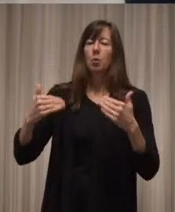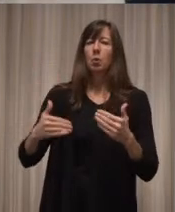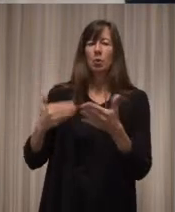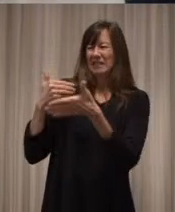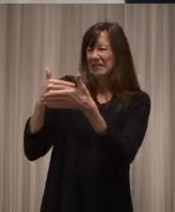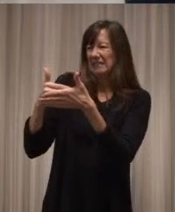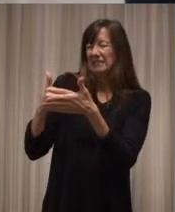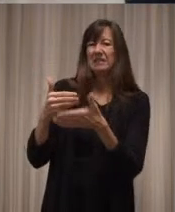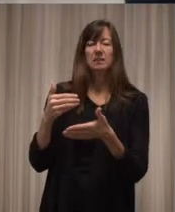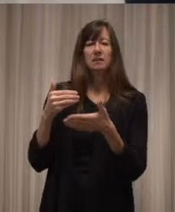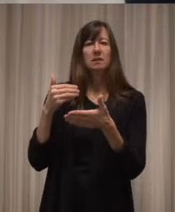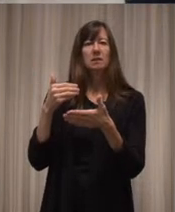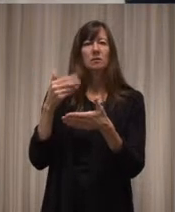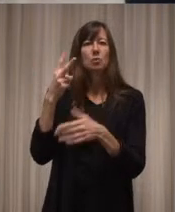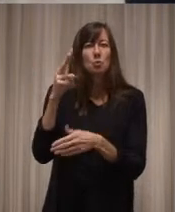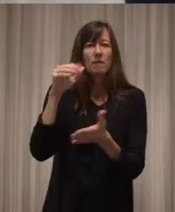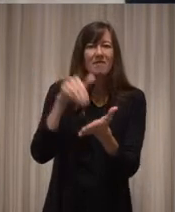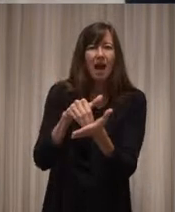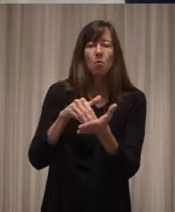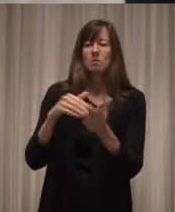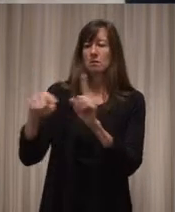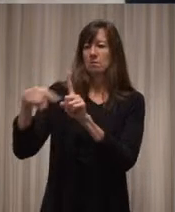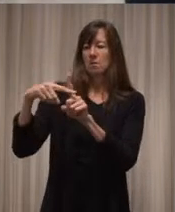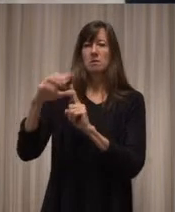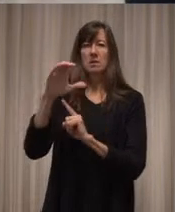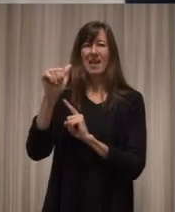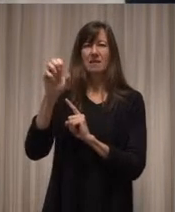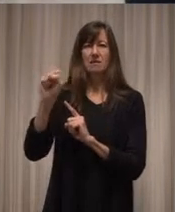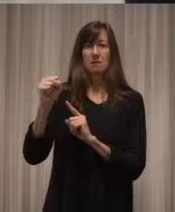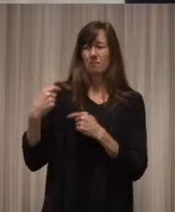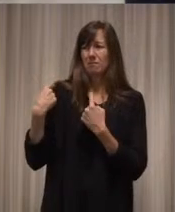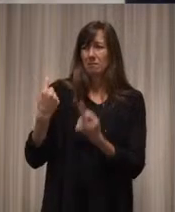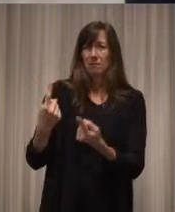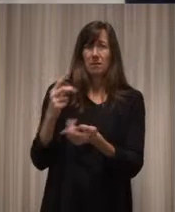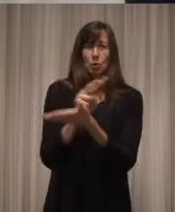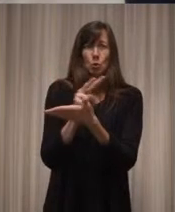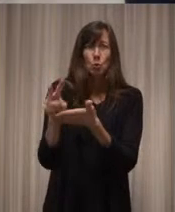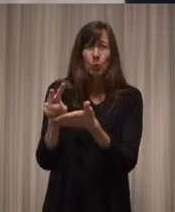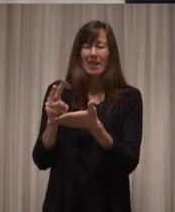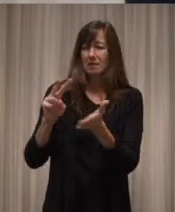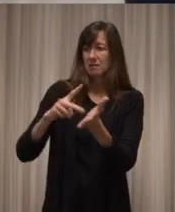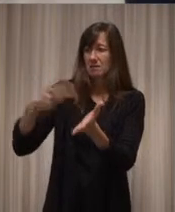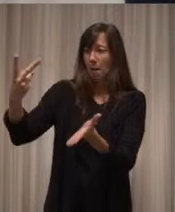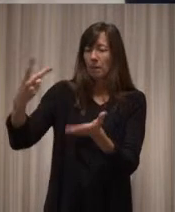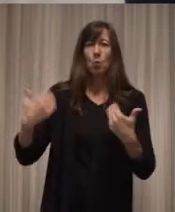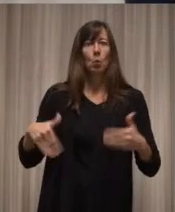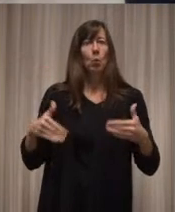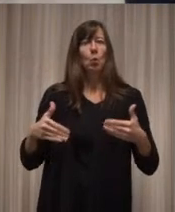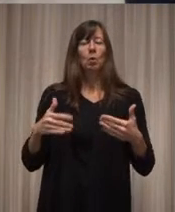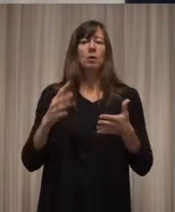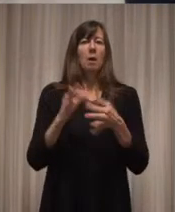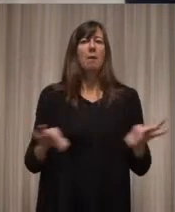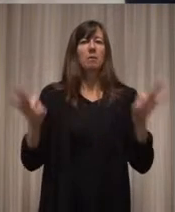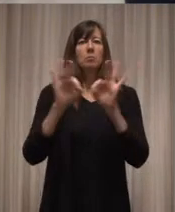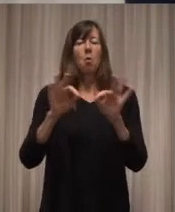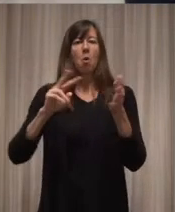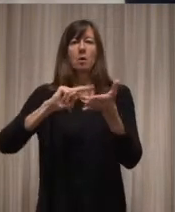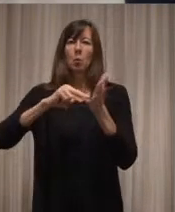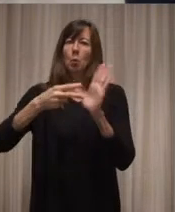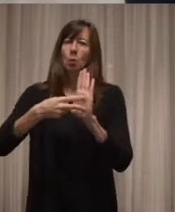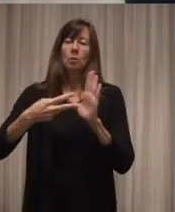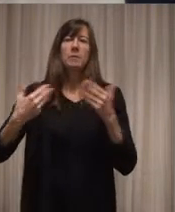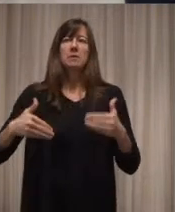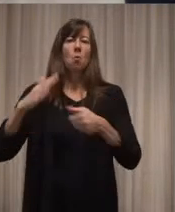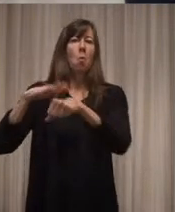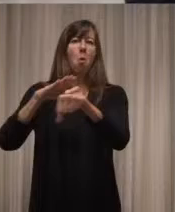that active number in 2 weeks is an important warning sign, another important warning sign. The other, probably